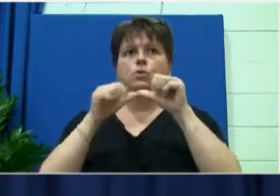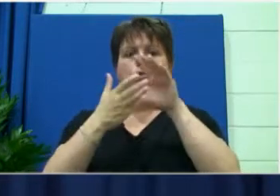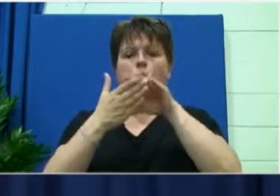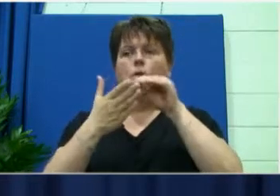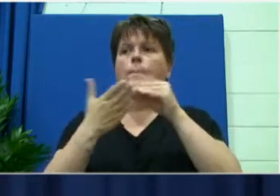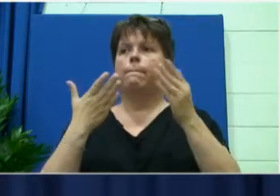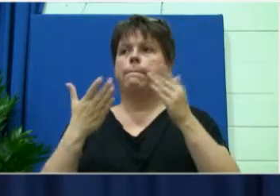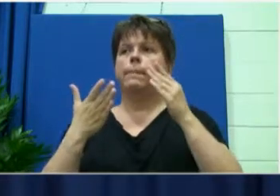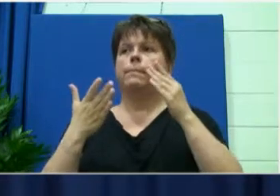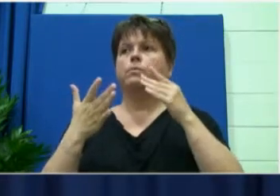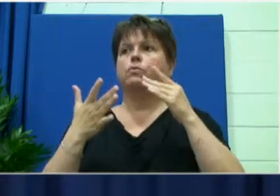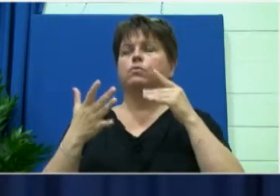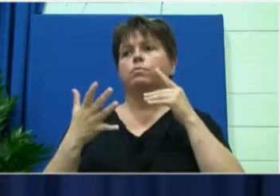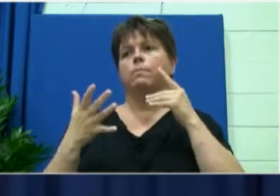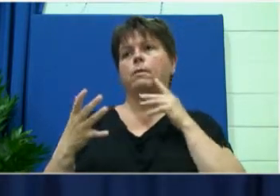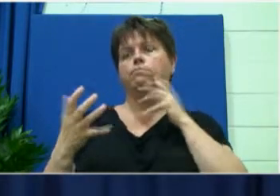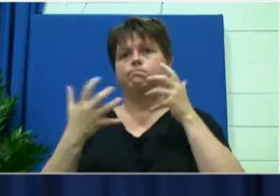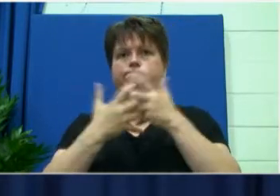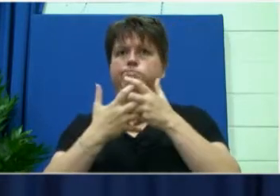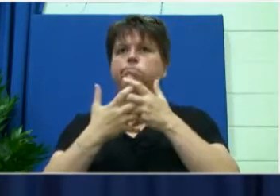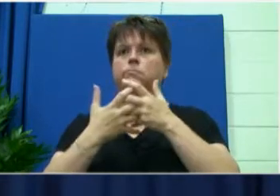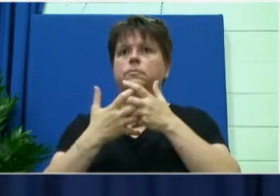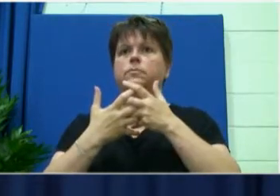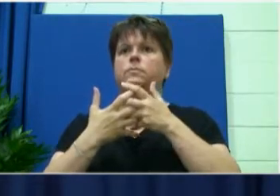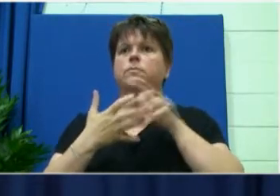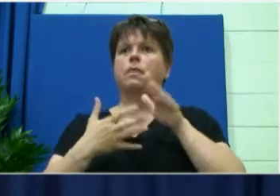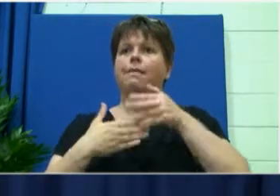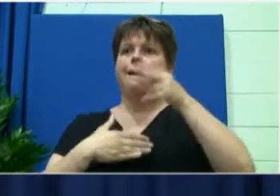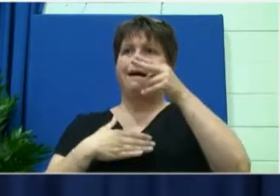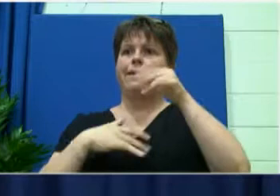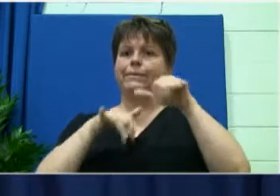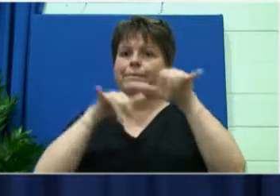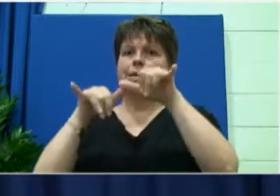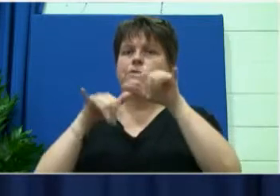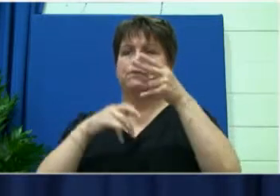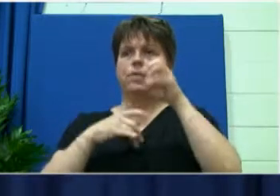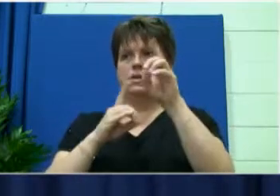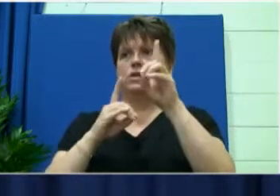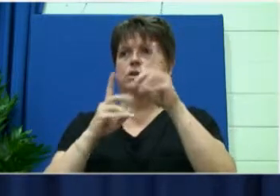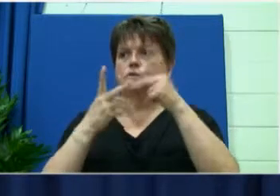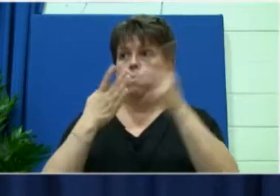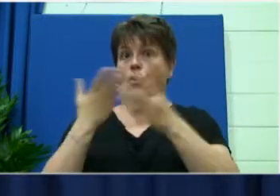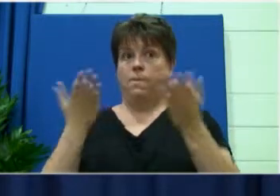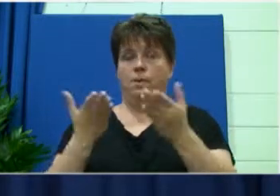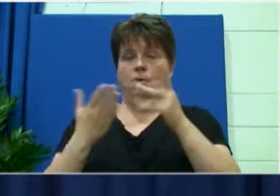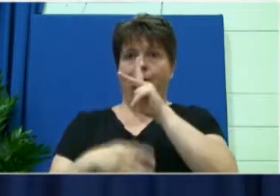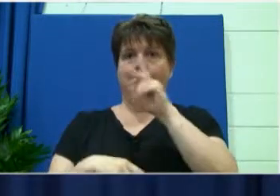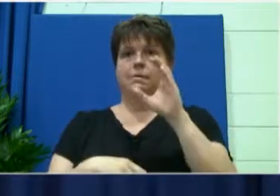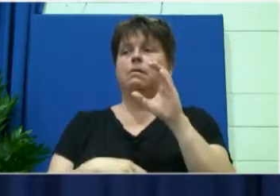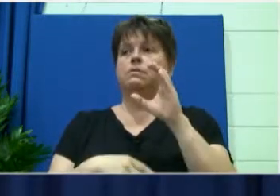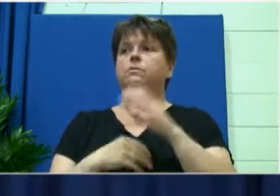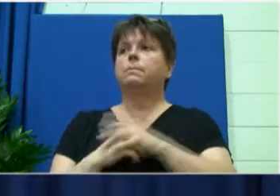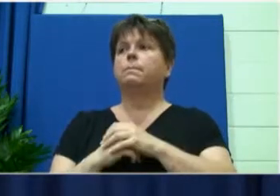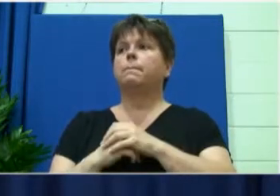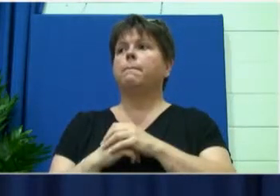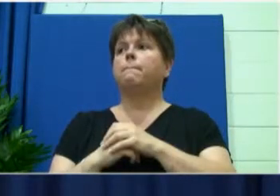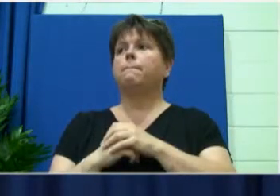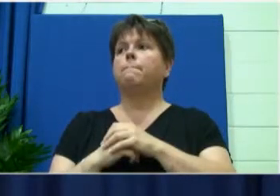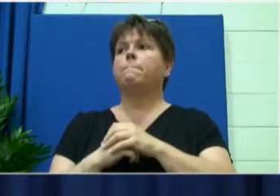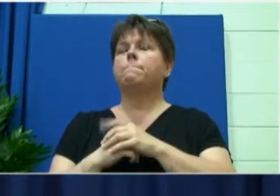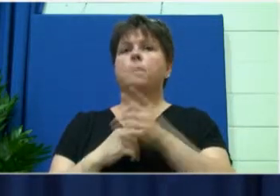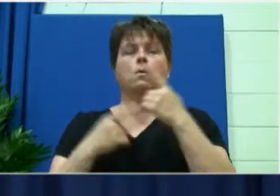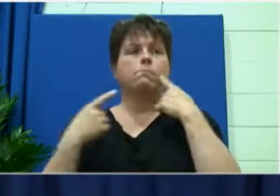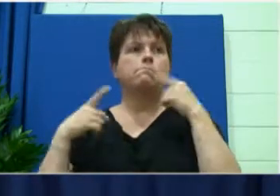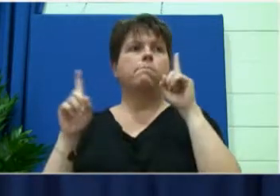have made a commitment to accomplish the high standards of your educational programs here at Kaskaskia College, and you